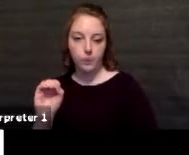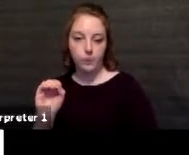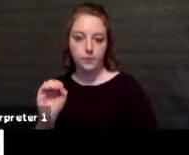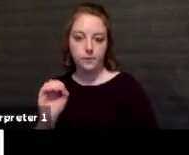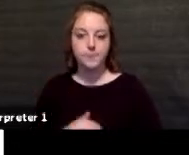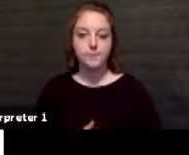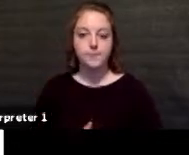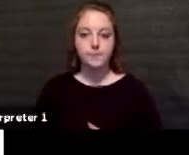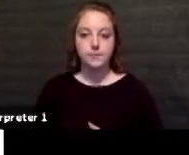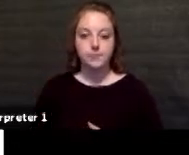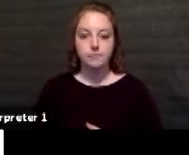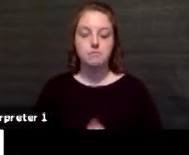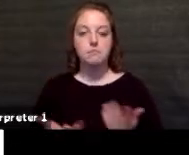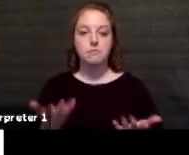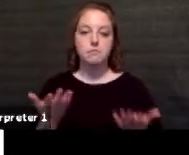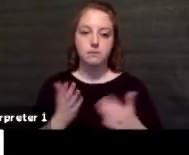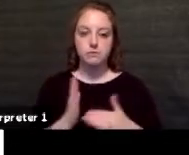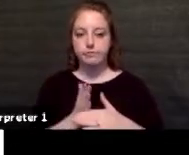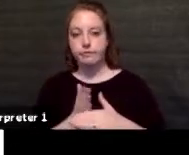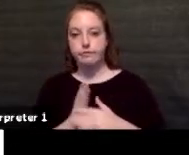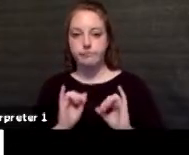And there's some middle ground there in the middle.